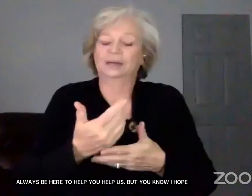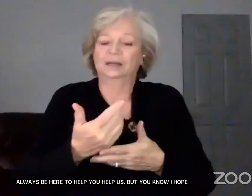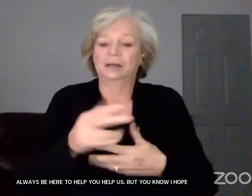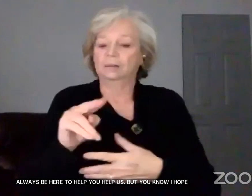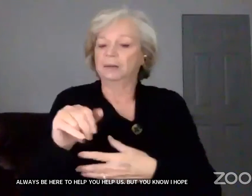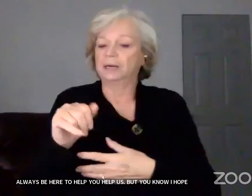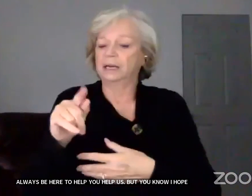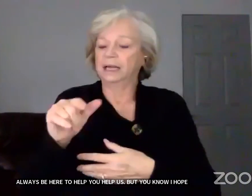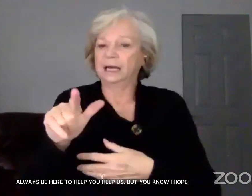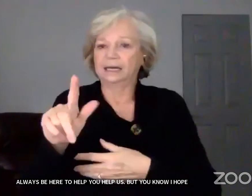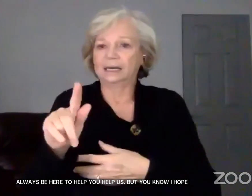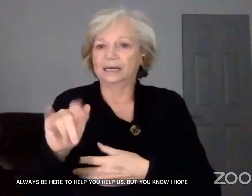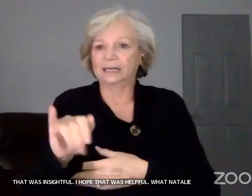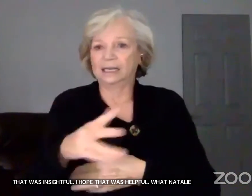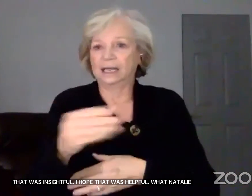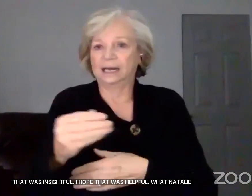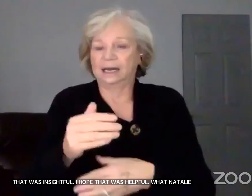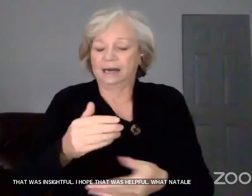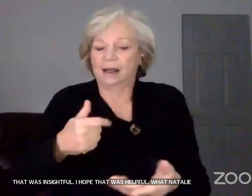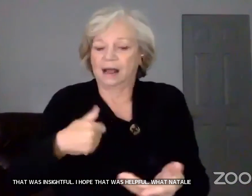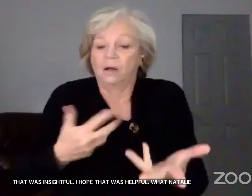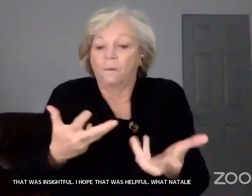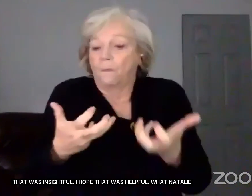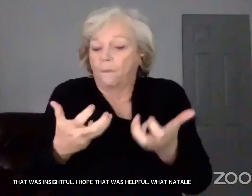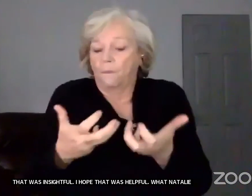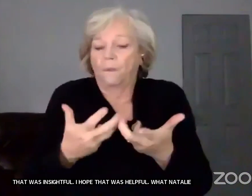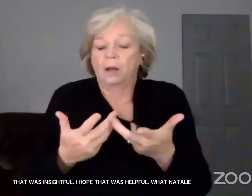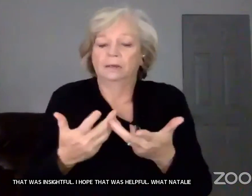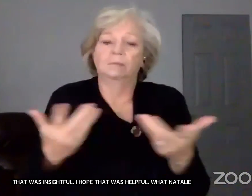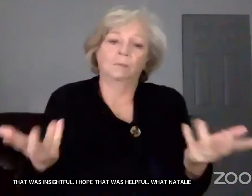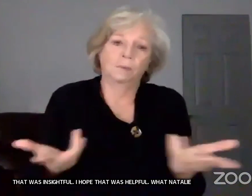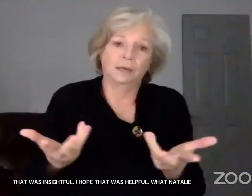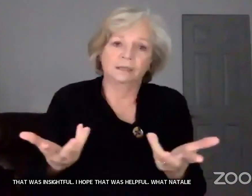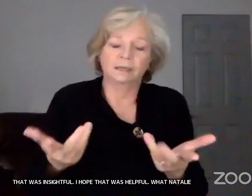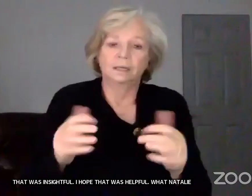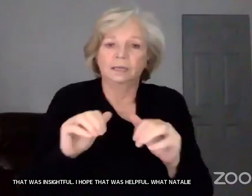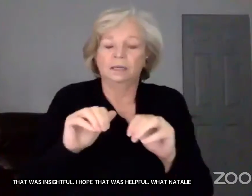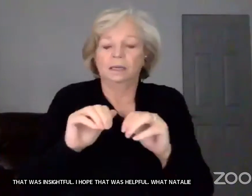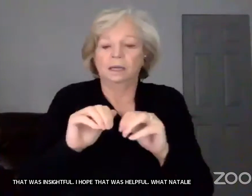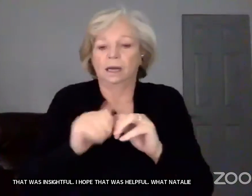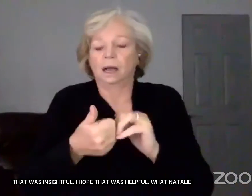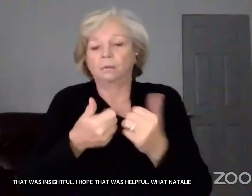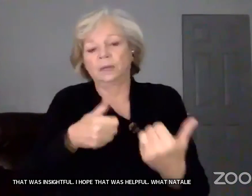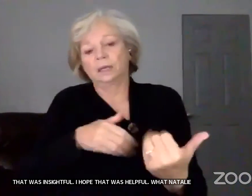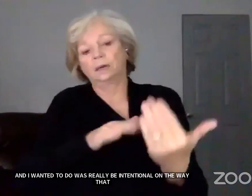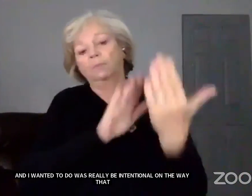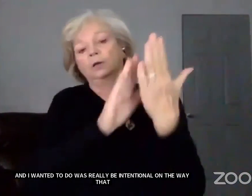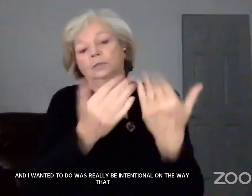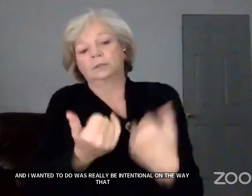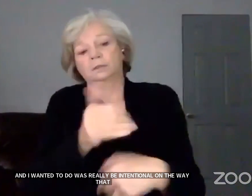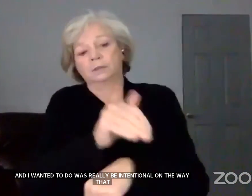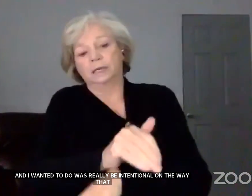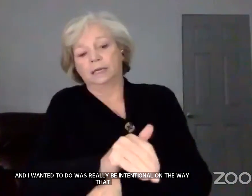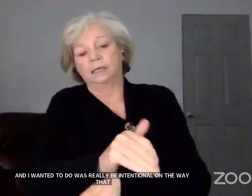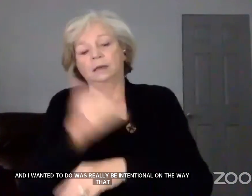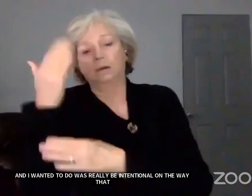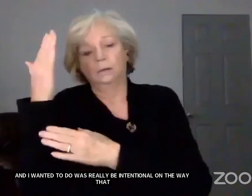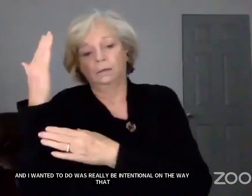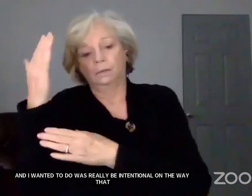wanted to do was really be intentional on the way we wanted to approach you tonight, because